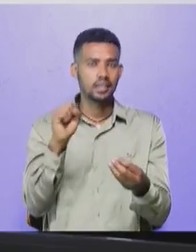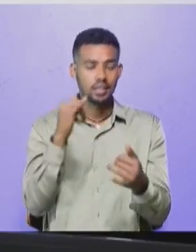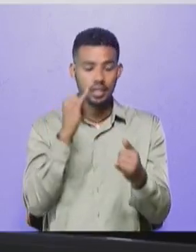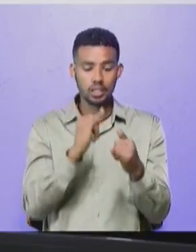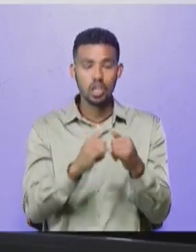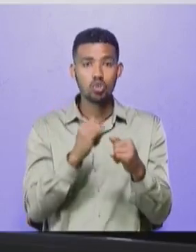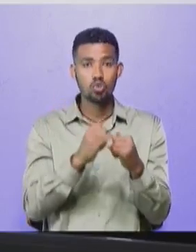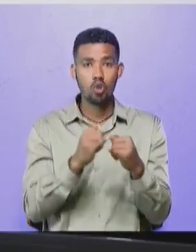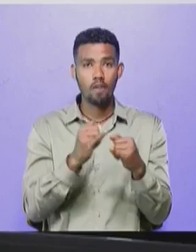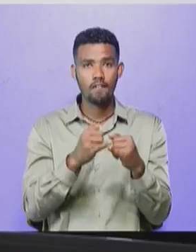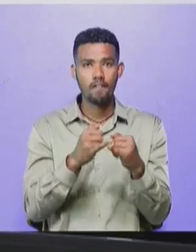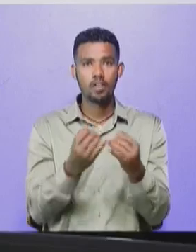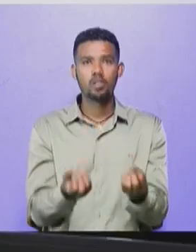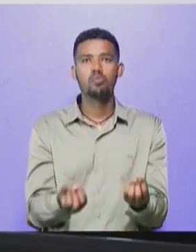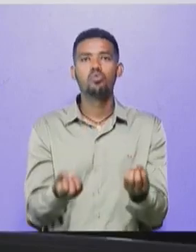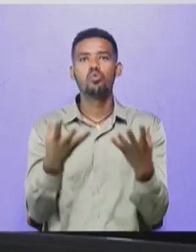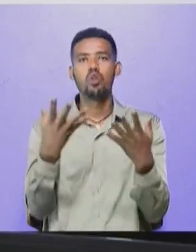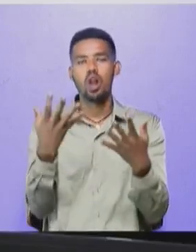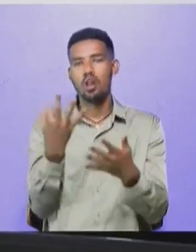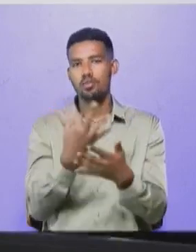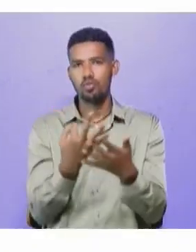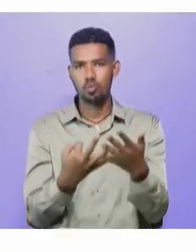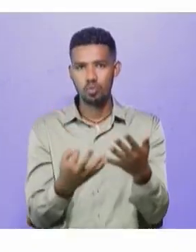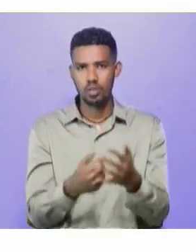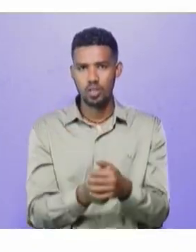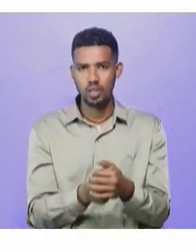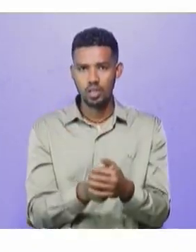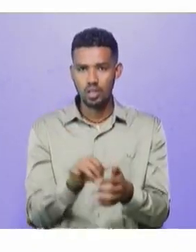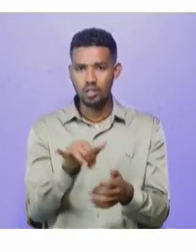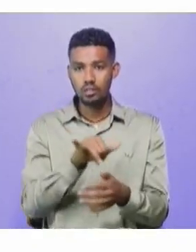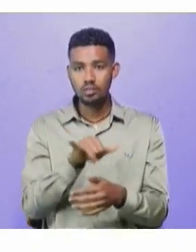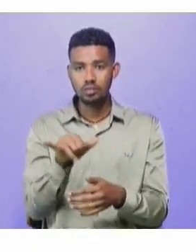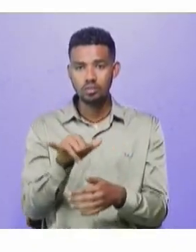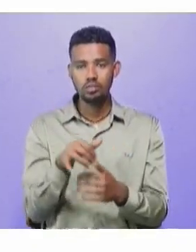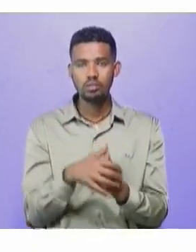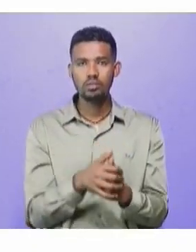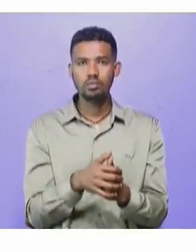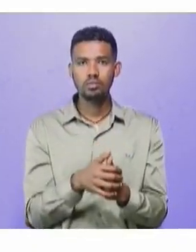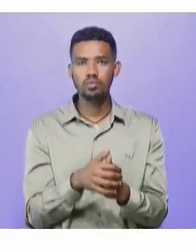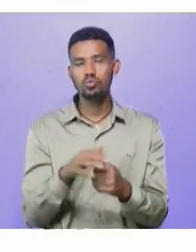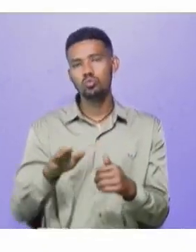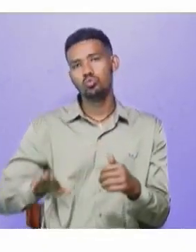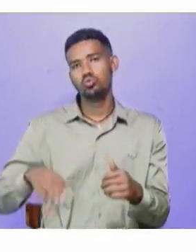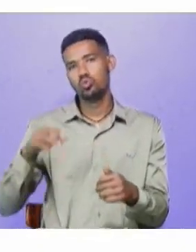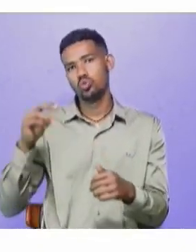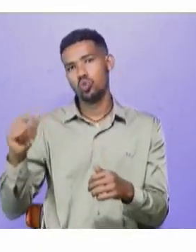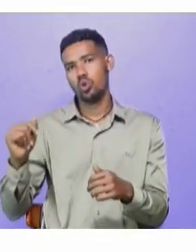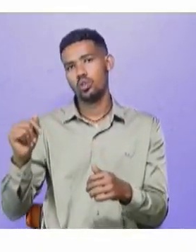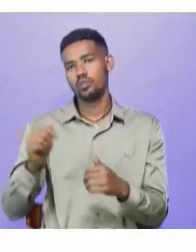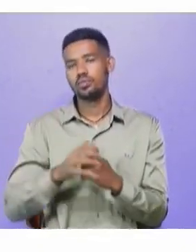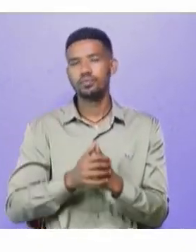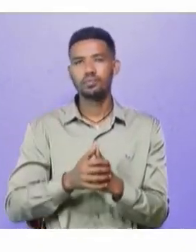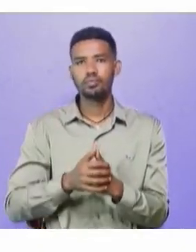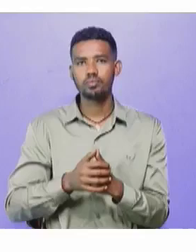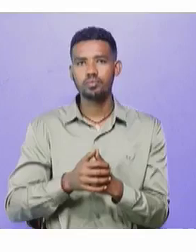of their plural forms. Like dog,